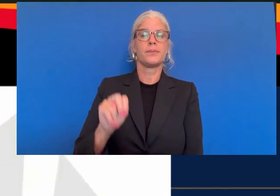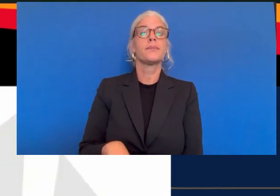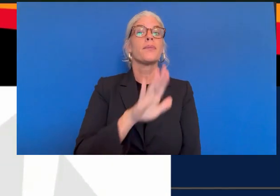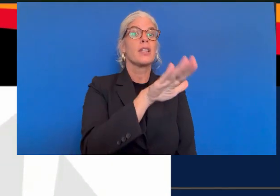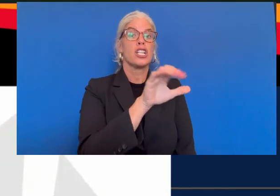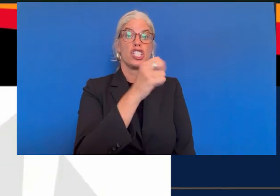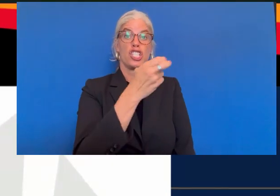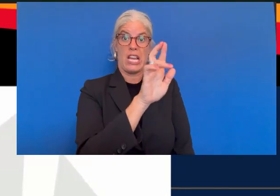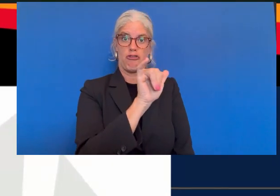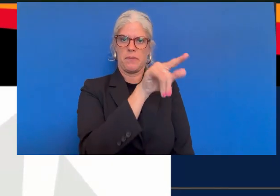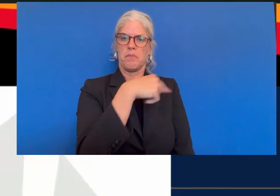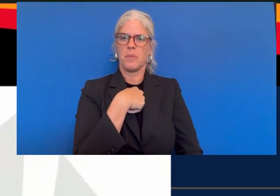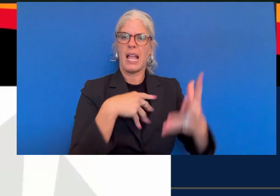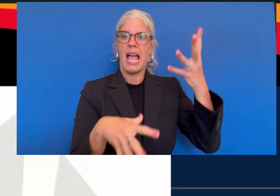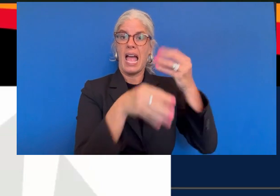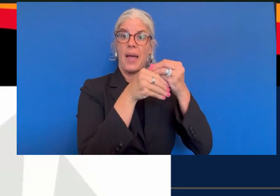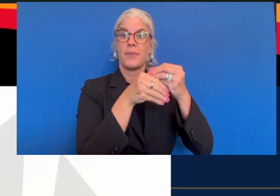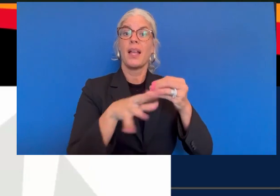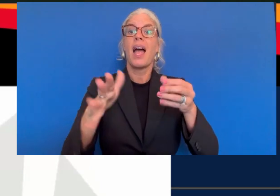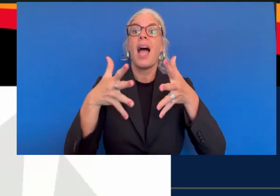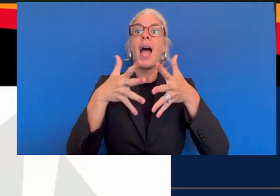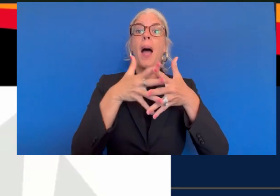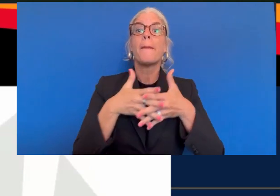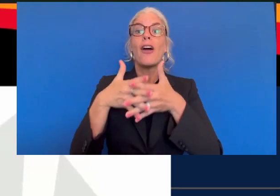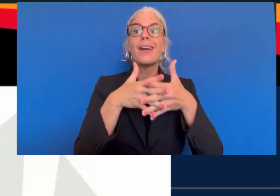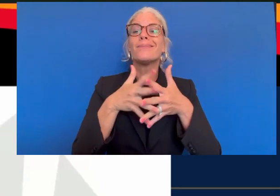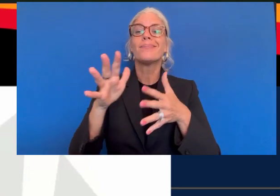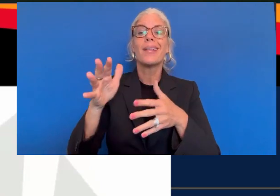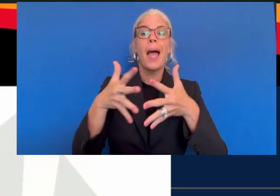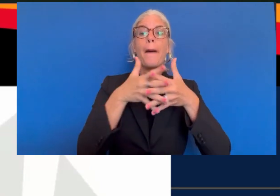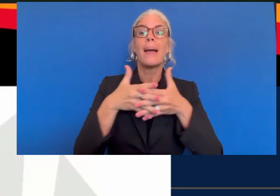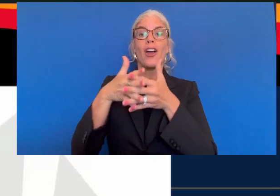So, Sherry, I'll add to that the American